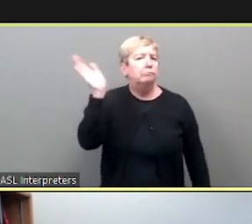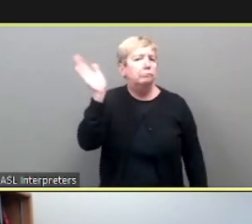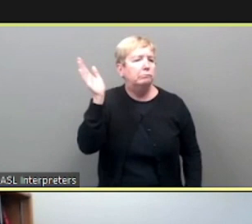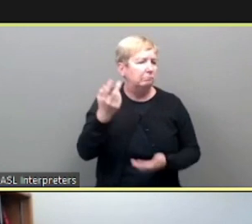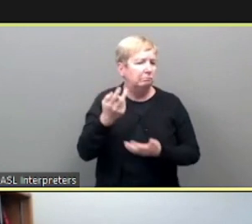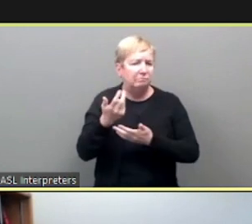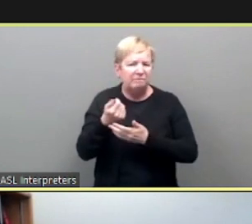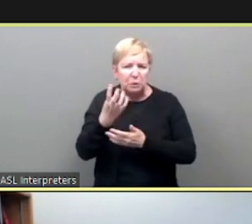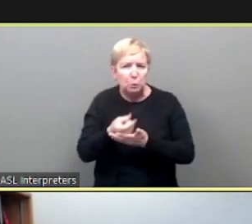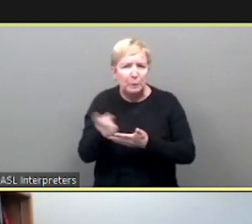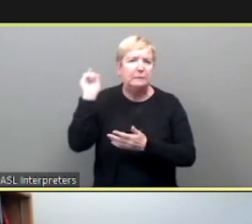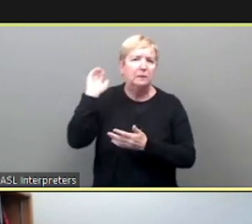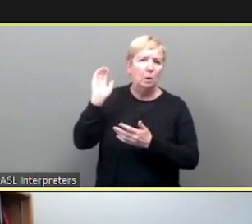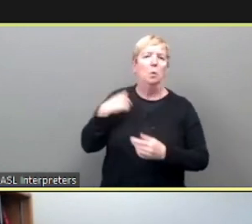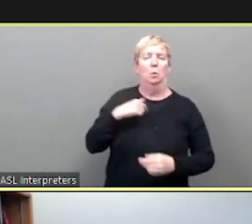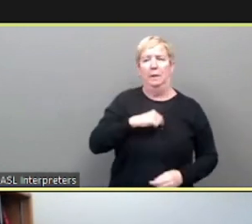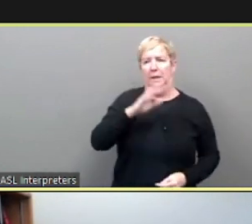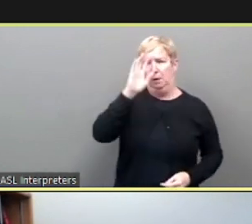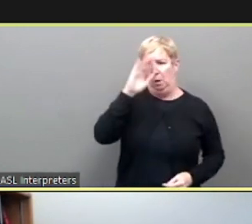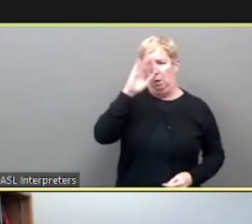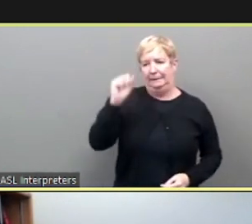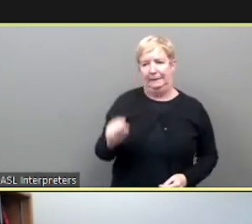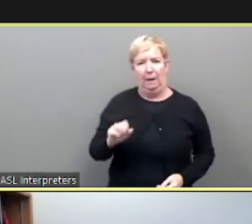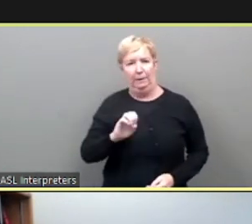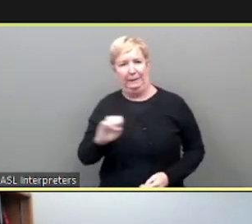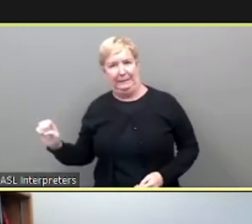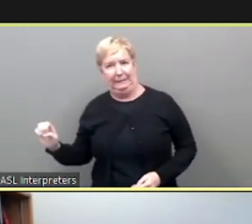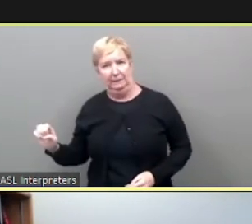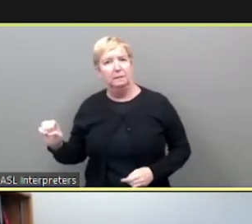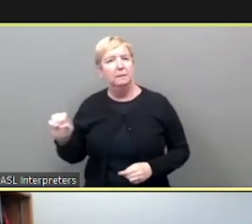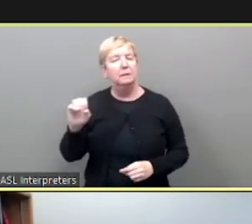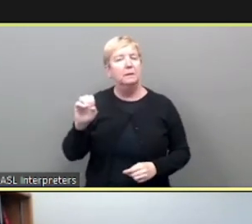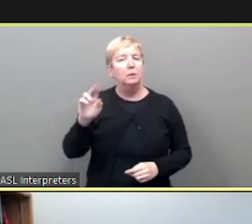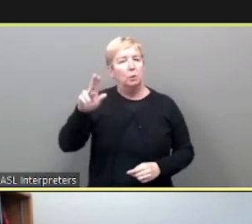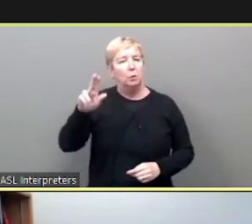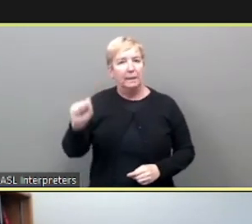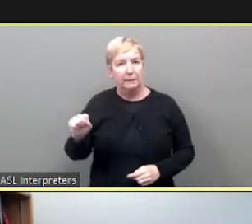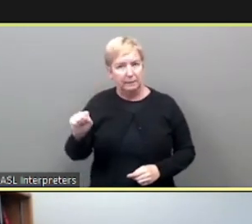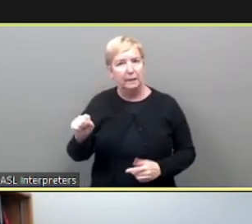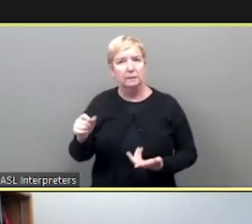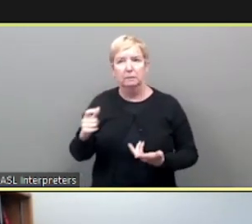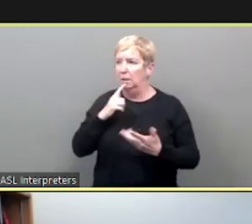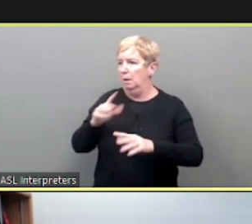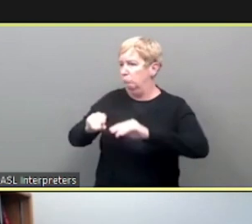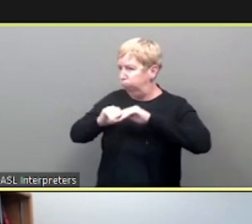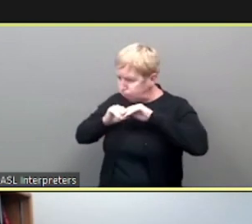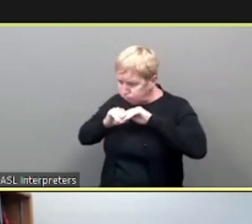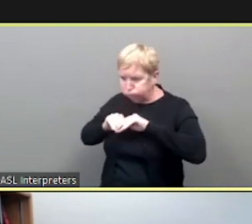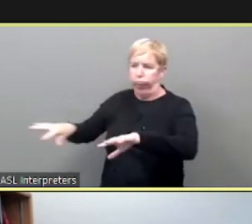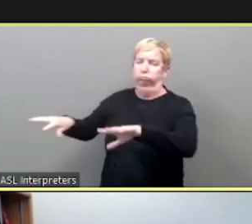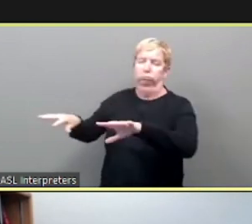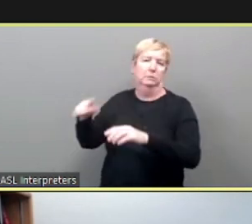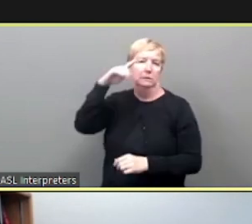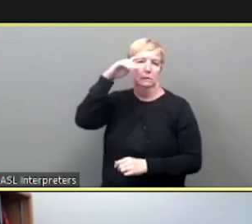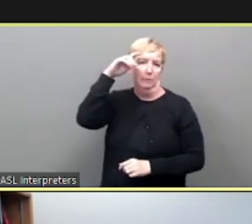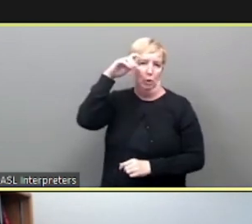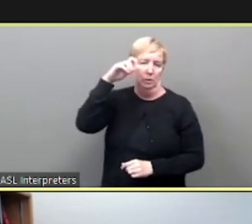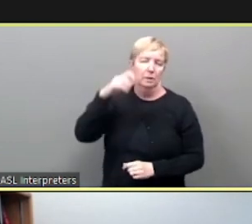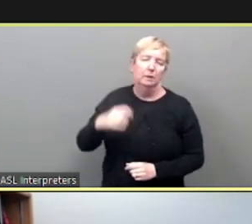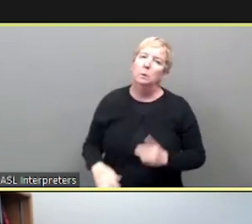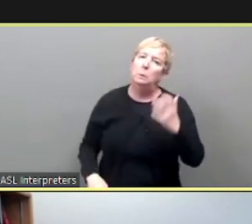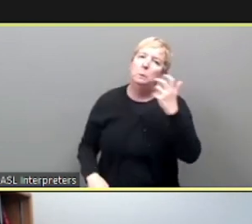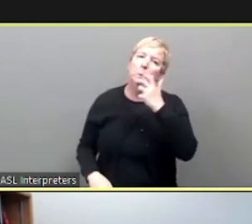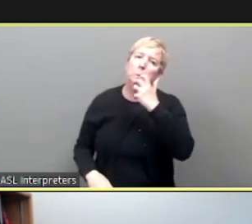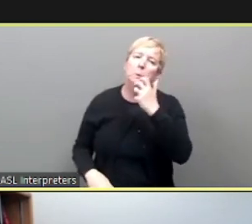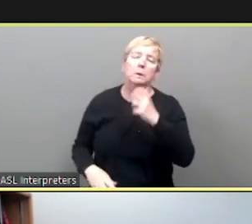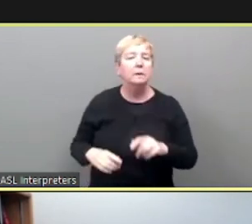know that the southern part of the United States was hit very hard by this summer surge. And as you can see